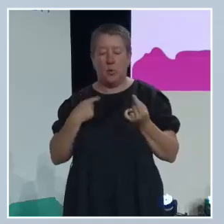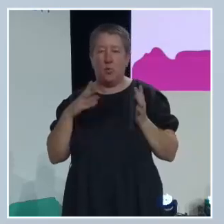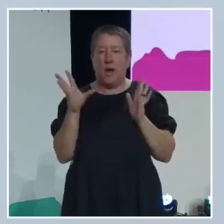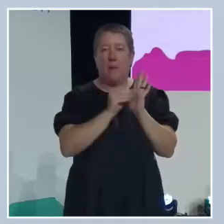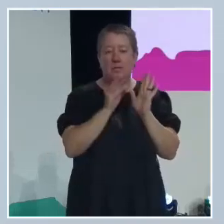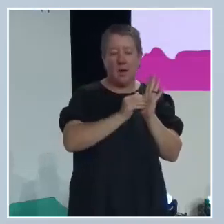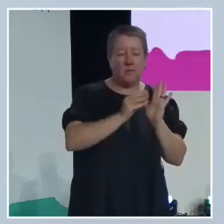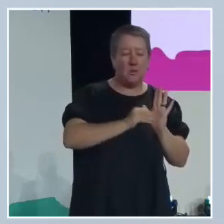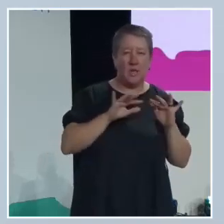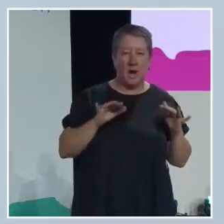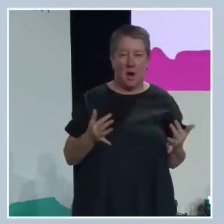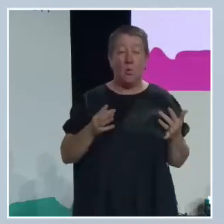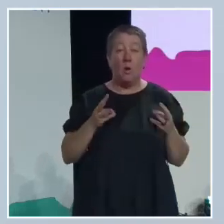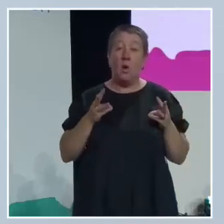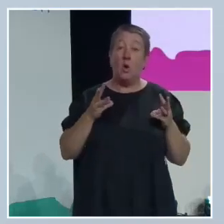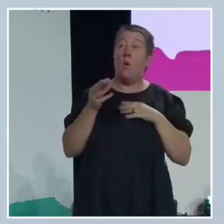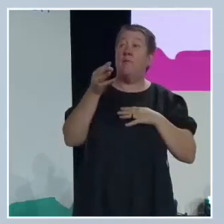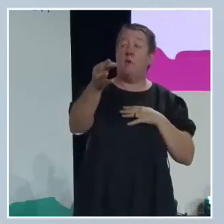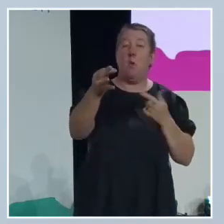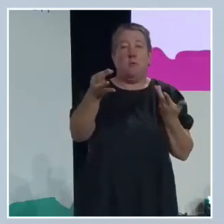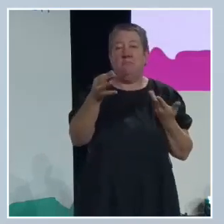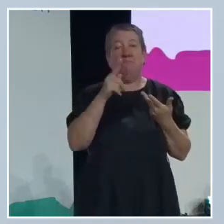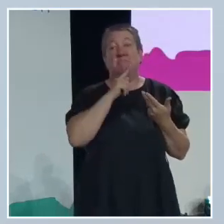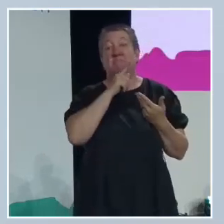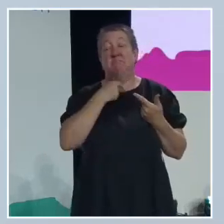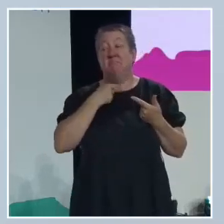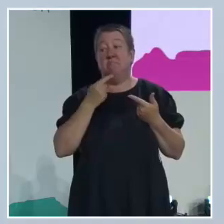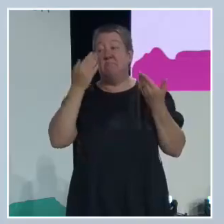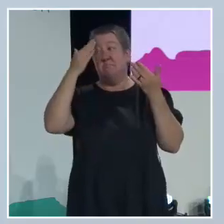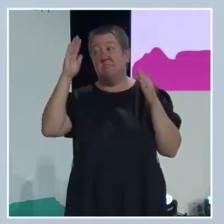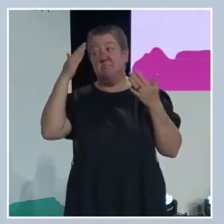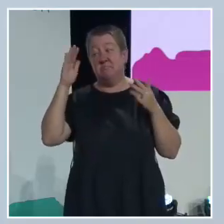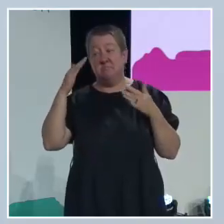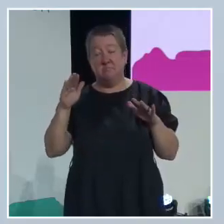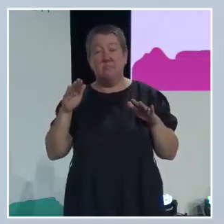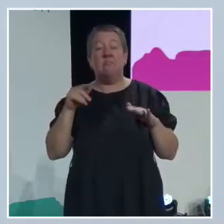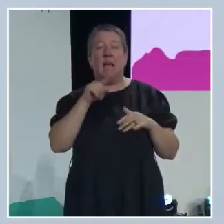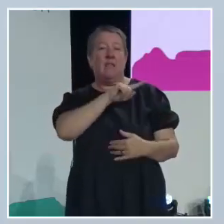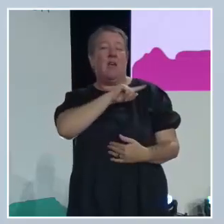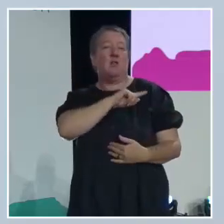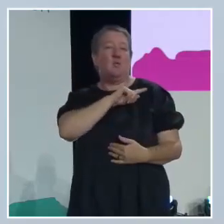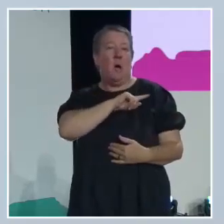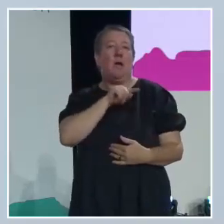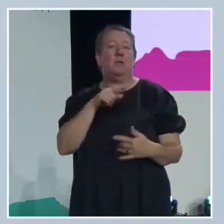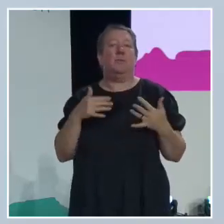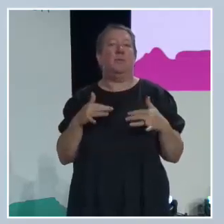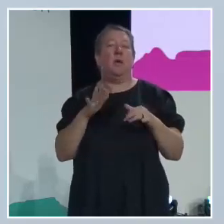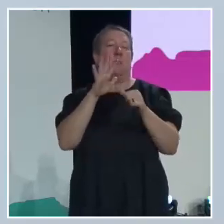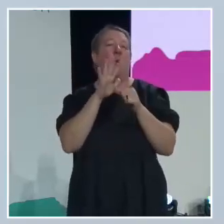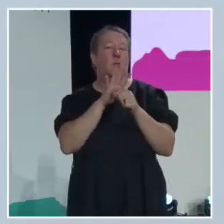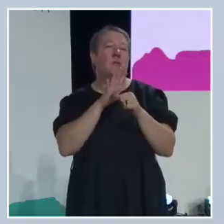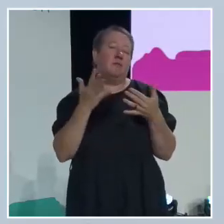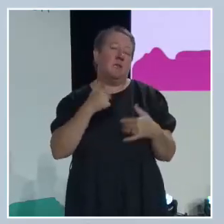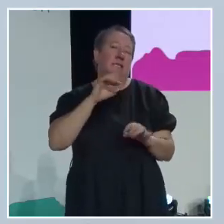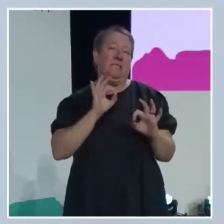way forward we don't know, basically. And that's why it was so important. That's the message I